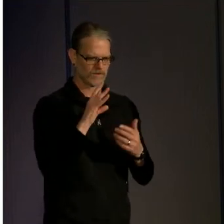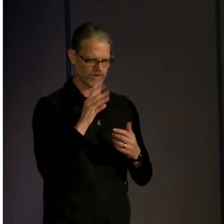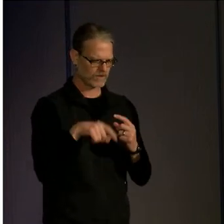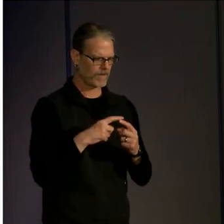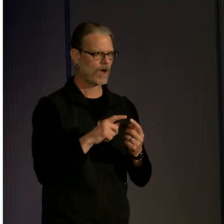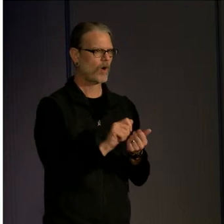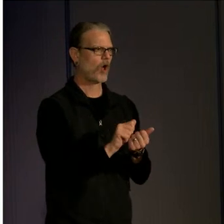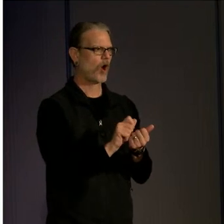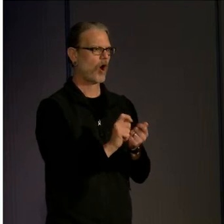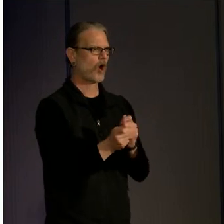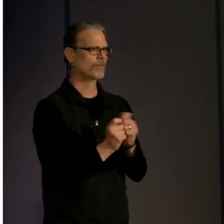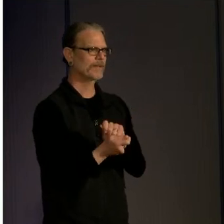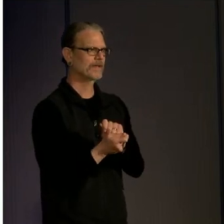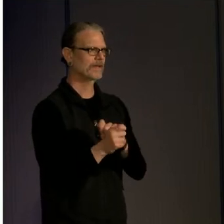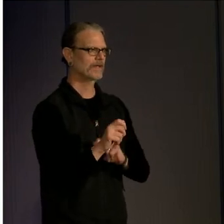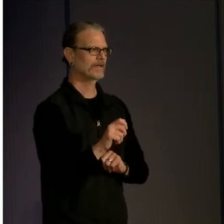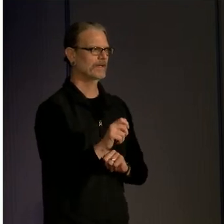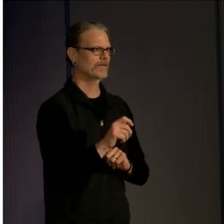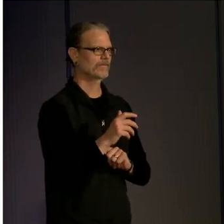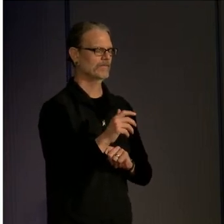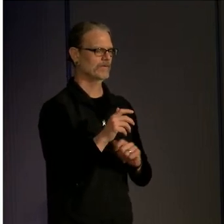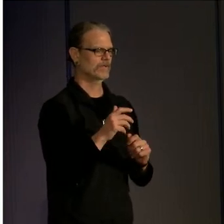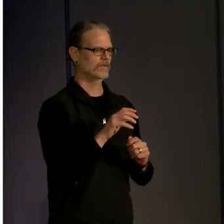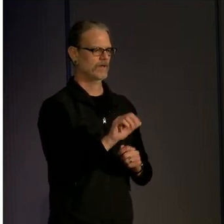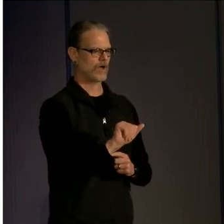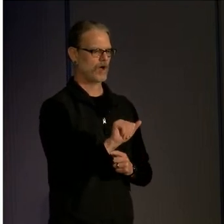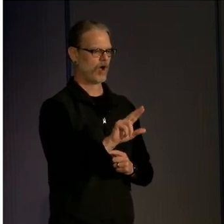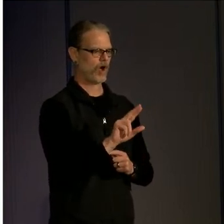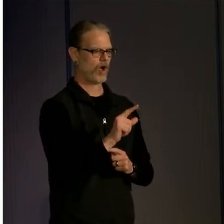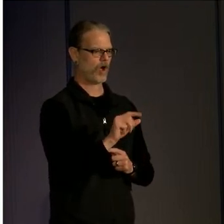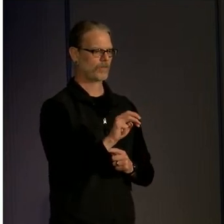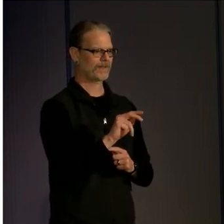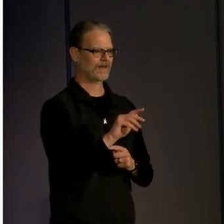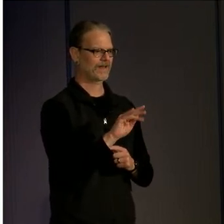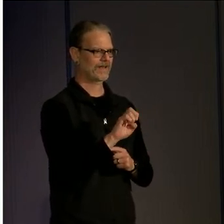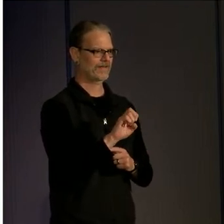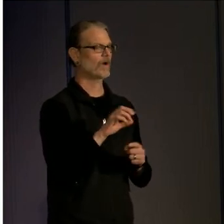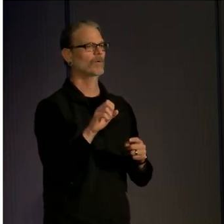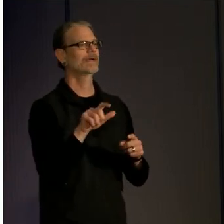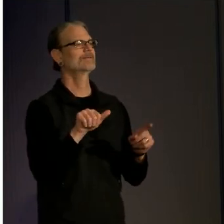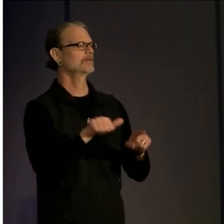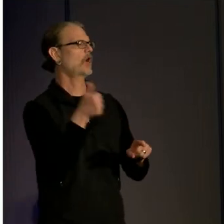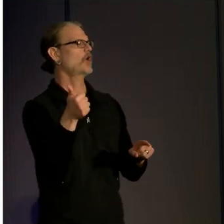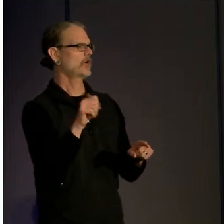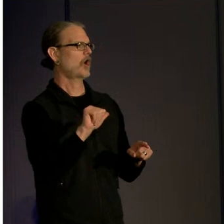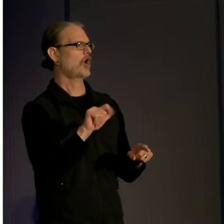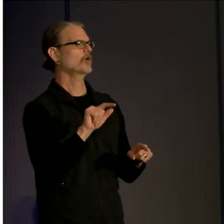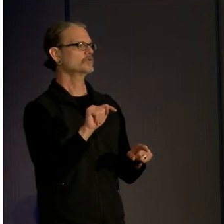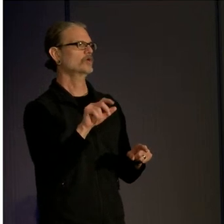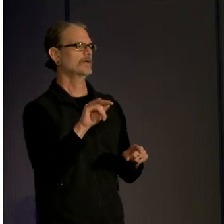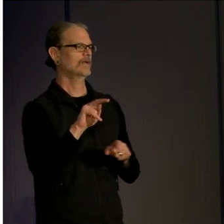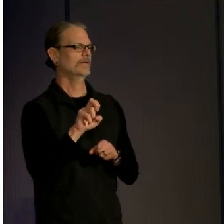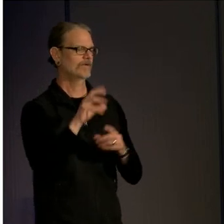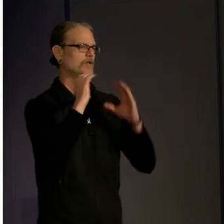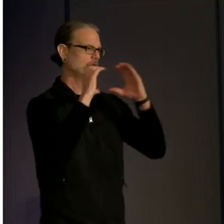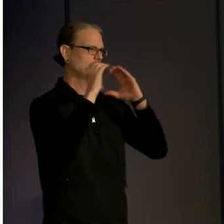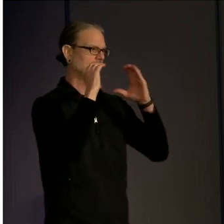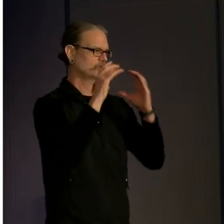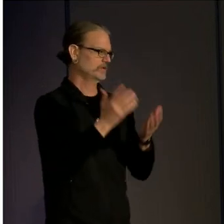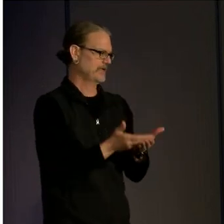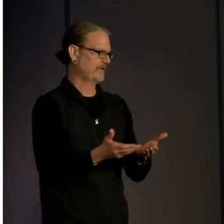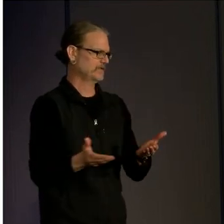augmentative and adaptive, alternative. I always get the second A mixed, alternative communication